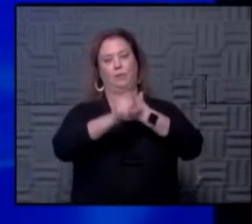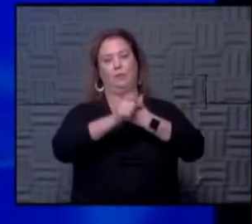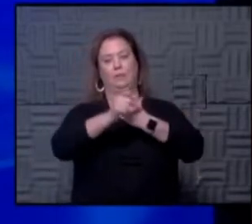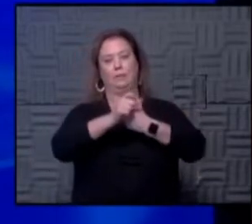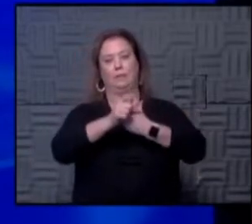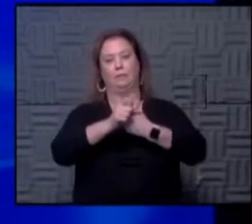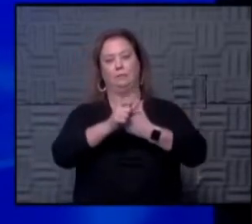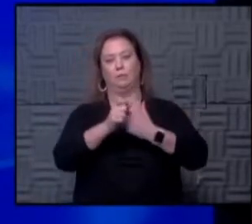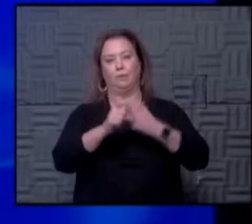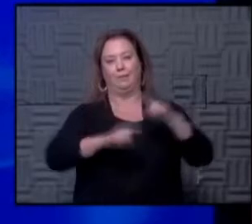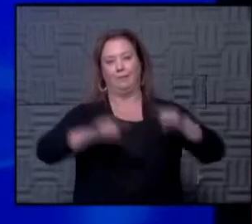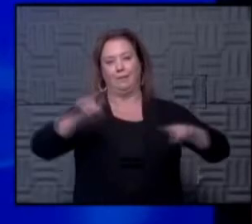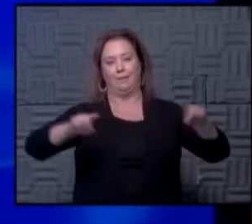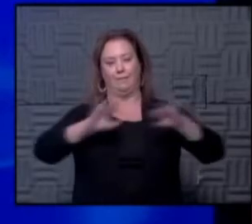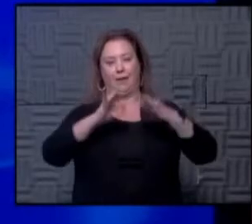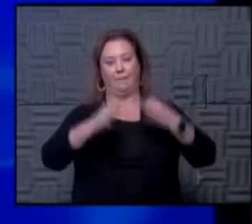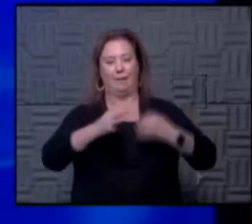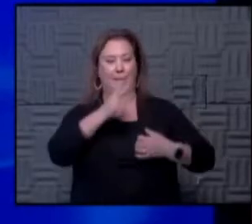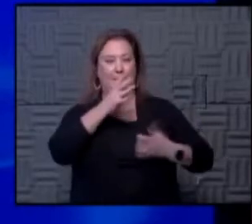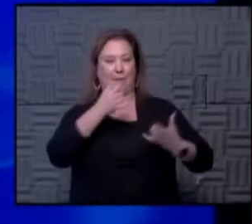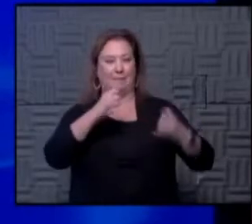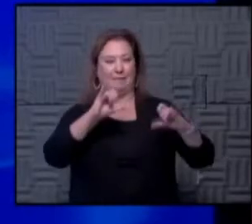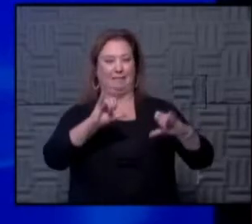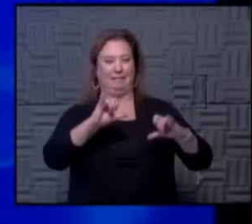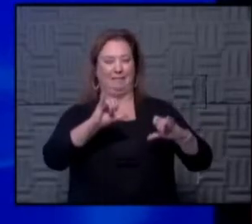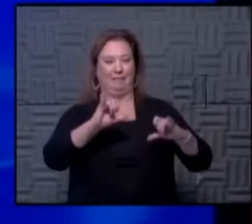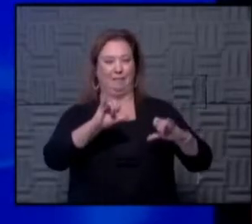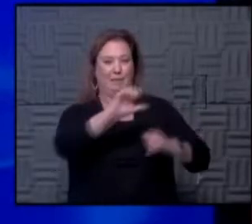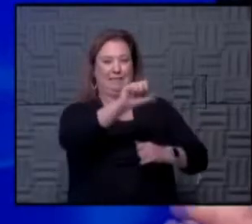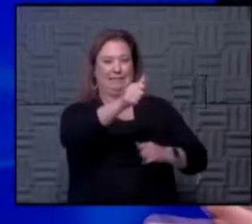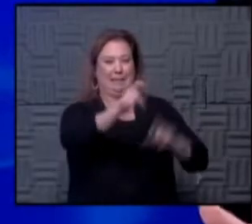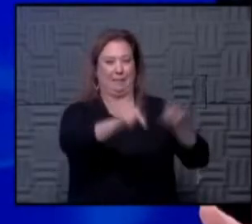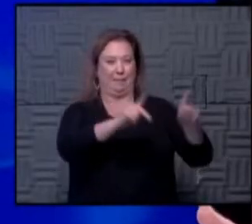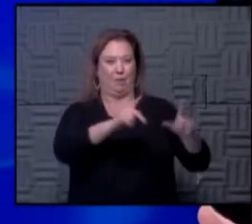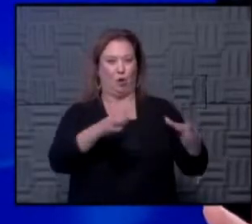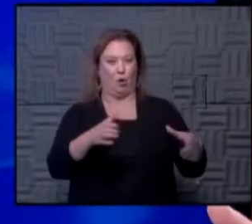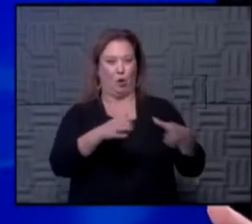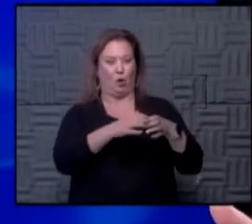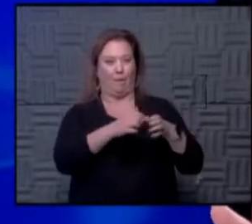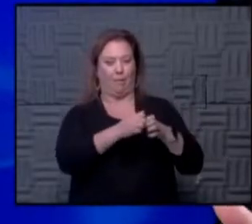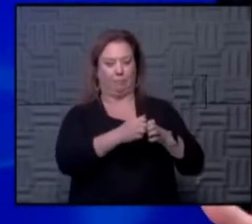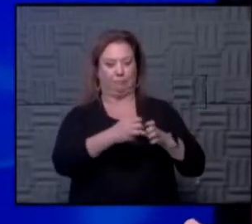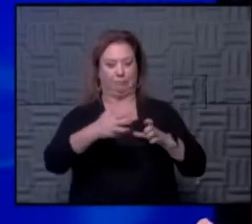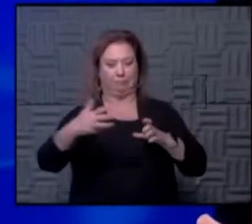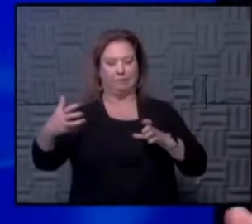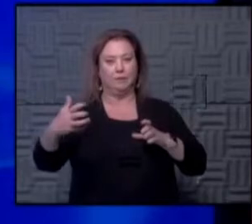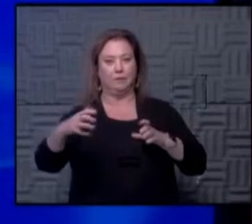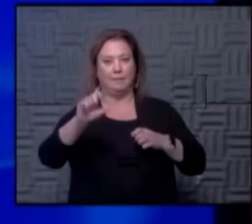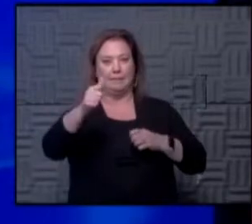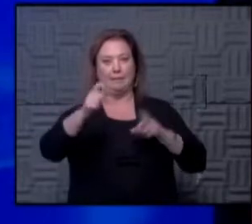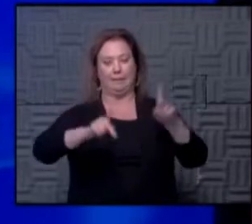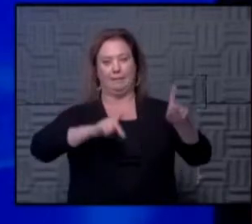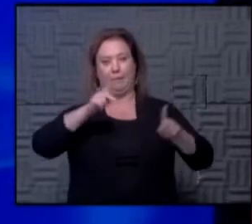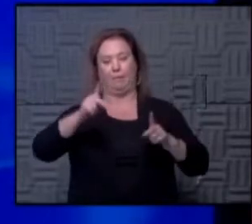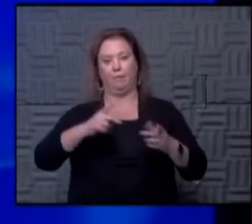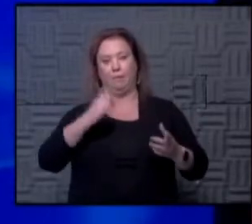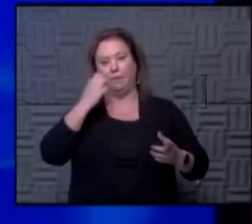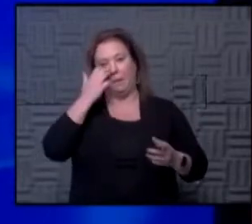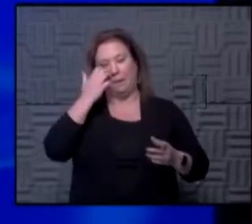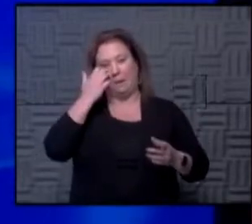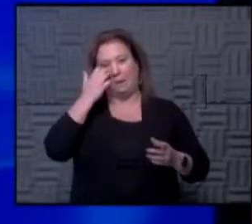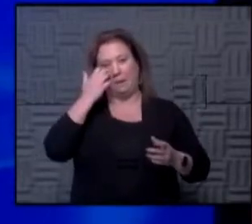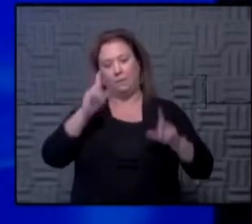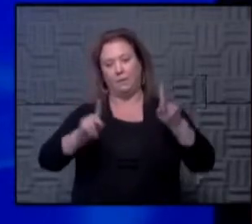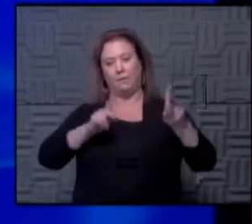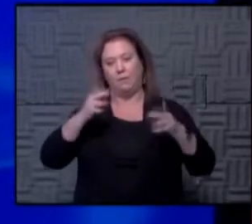between the multiple families coming, mom still just had interaction with 10 people. Her bubble is expanded, right, greatly by that, unless, of course, there are people